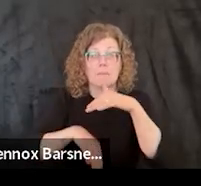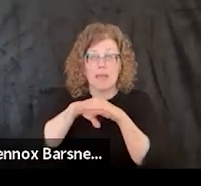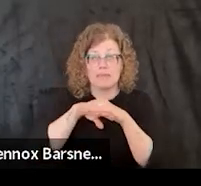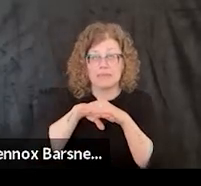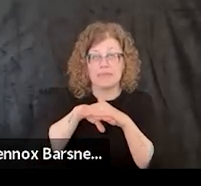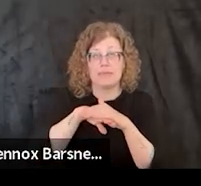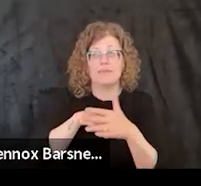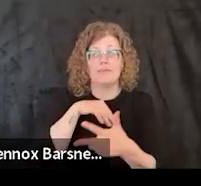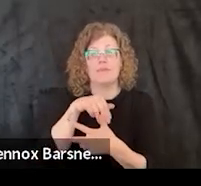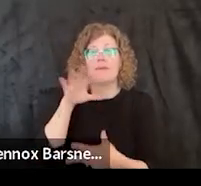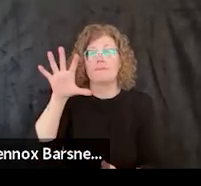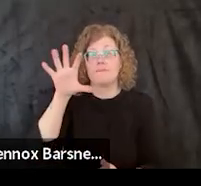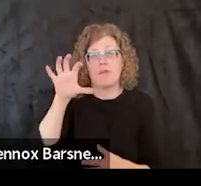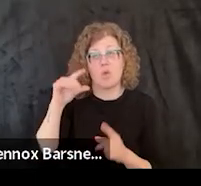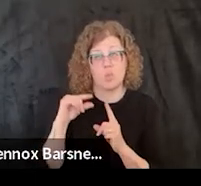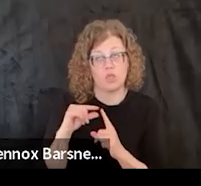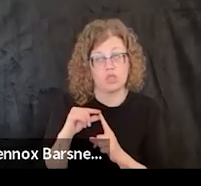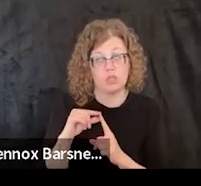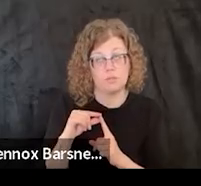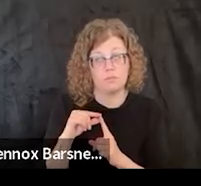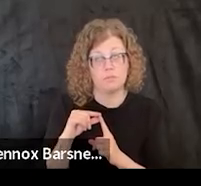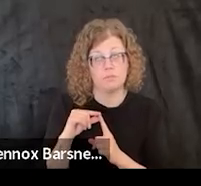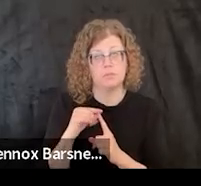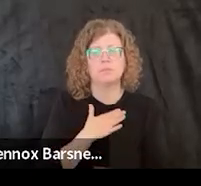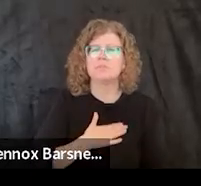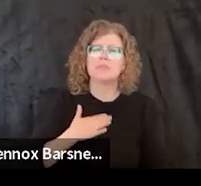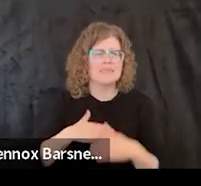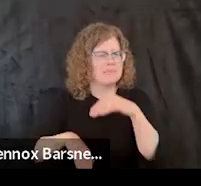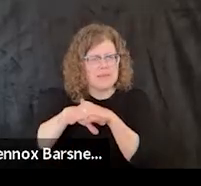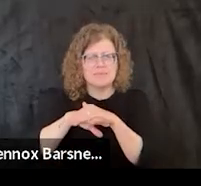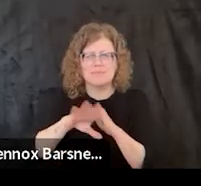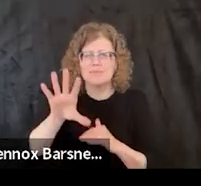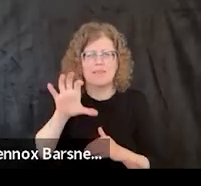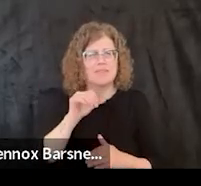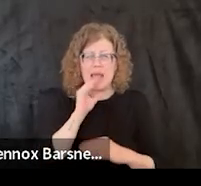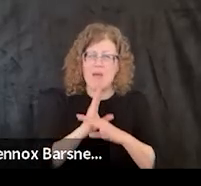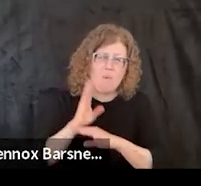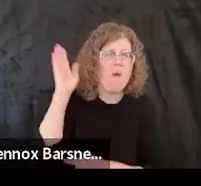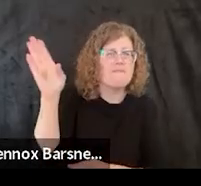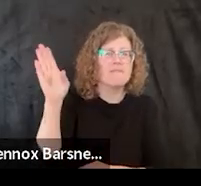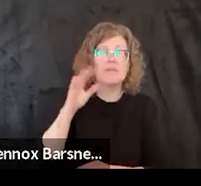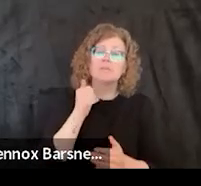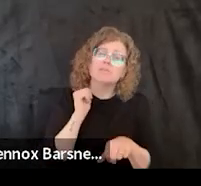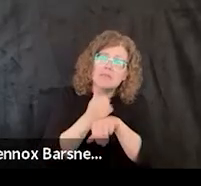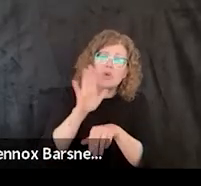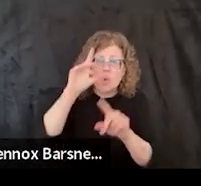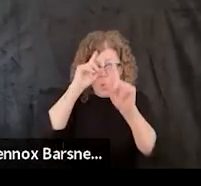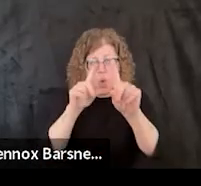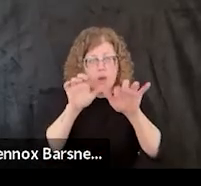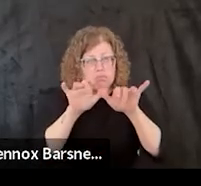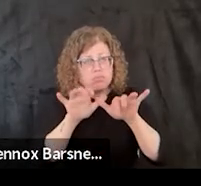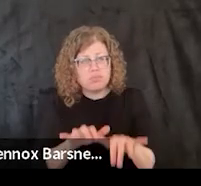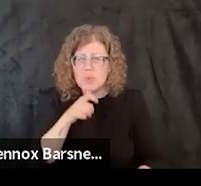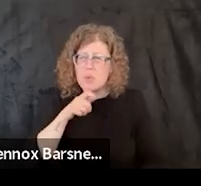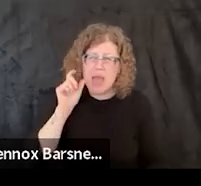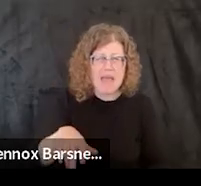simply guides, and they should be considered the maximum and not necessarily the goal. If you do not need to use up the full word count to